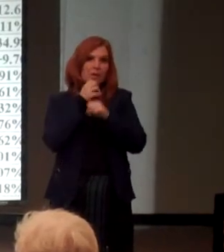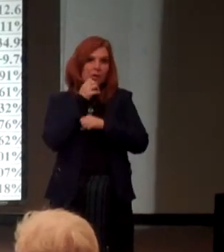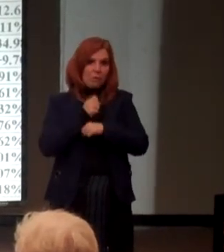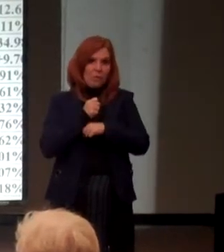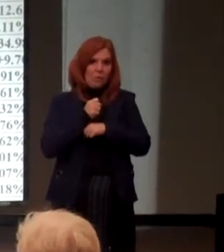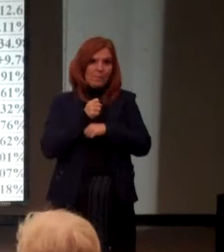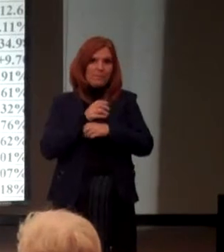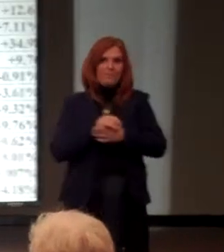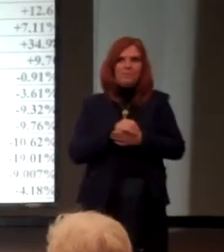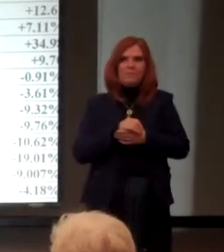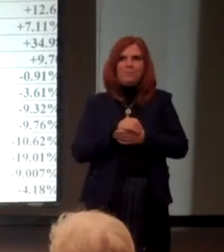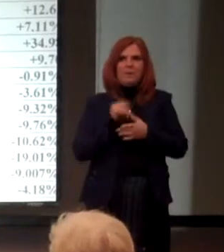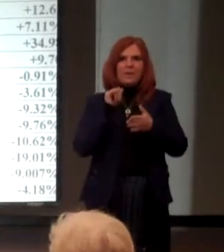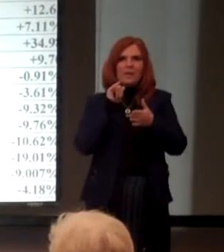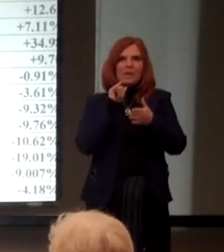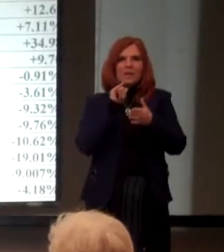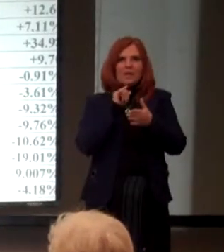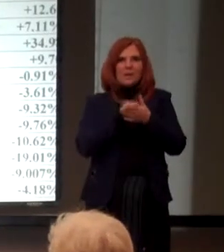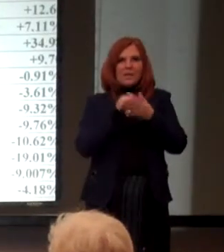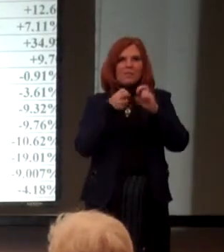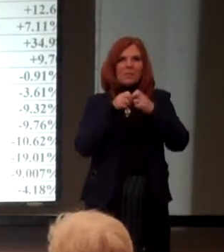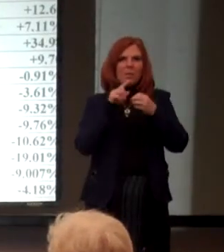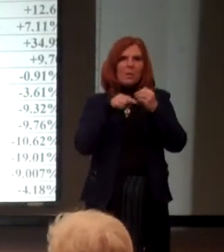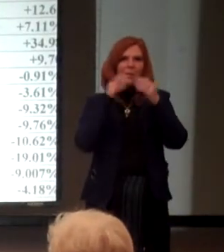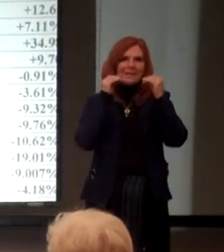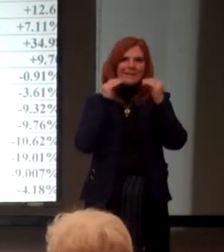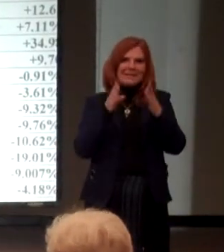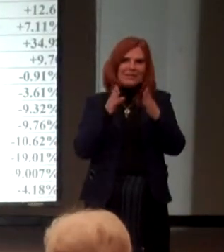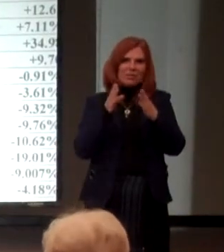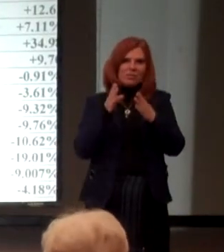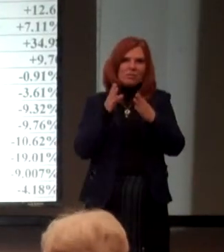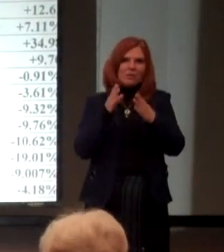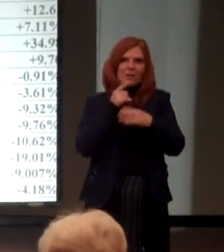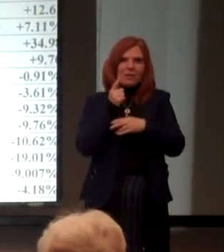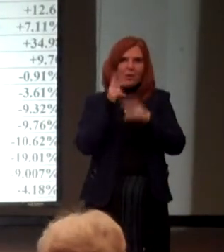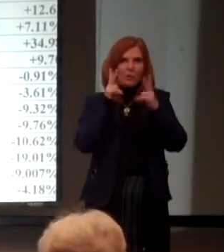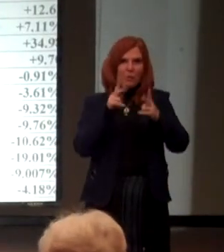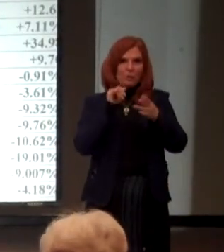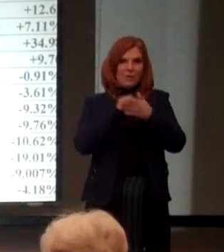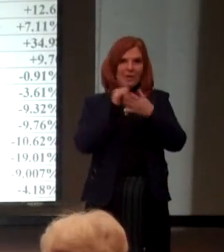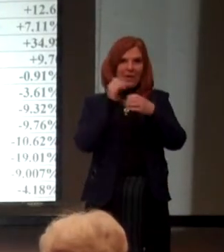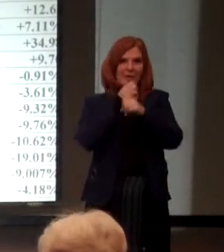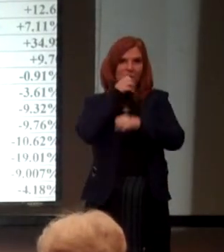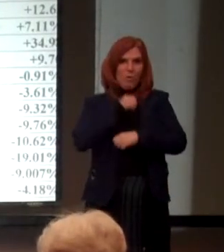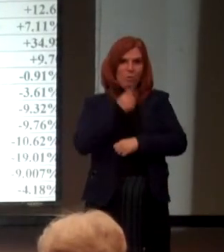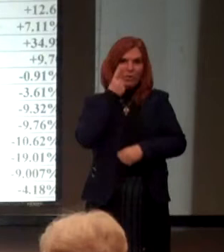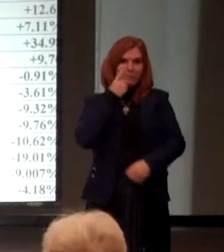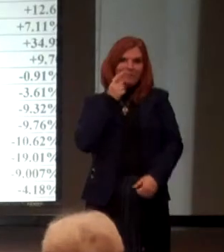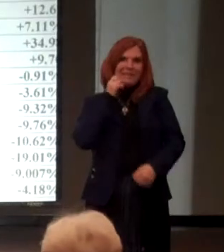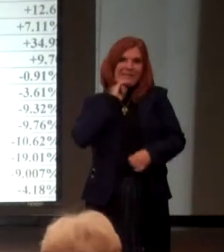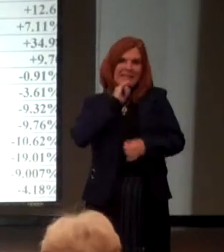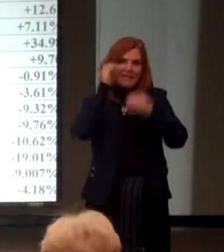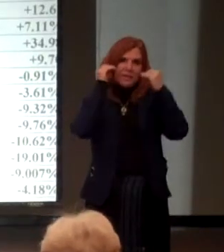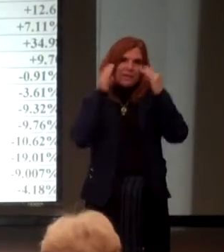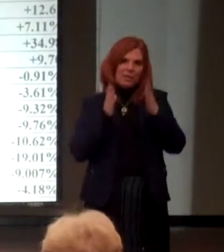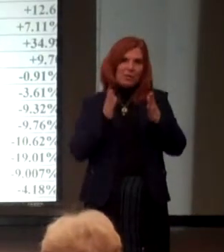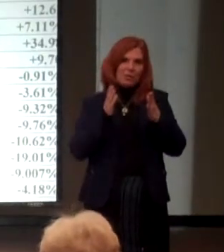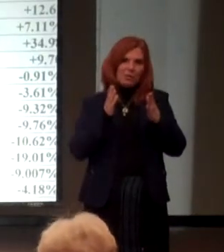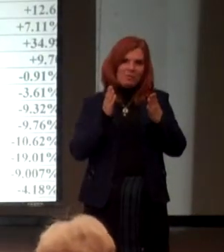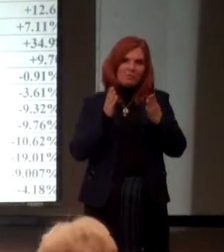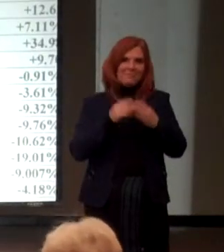Okay. That's the one hassle about teaching. The only person who ever ages is teaching.